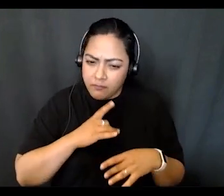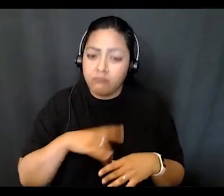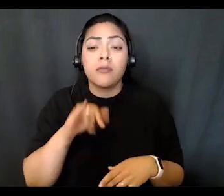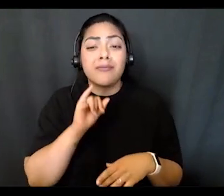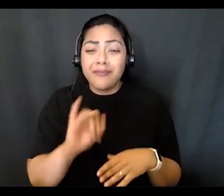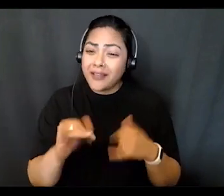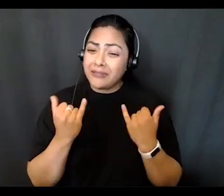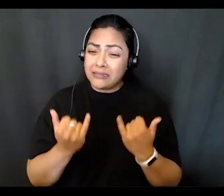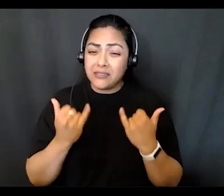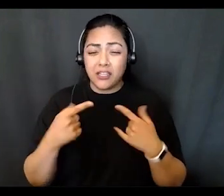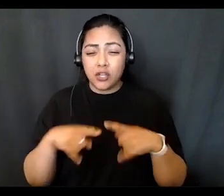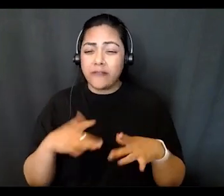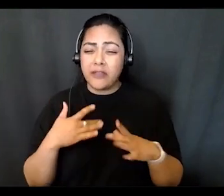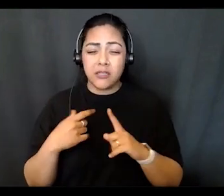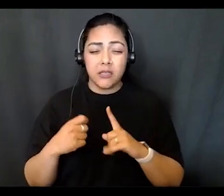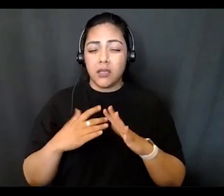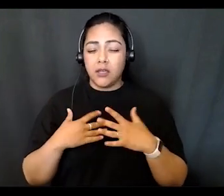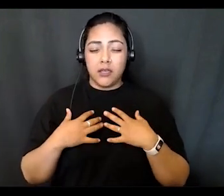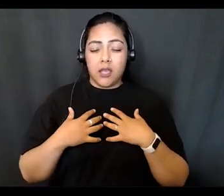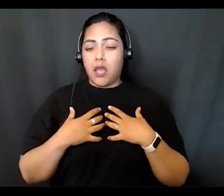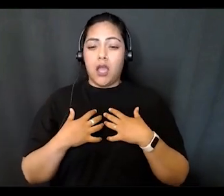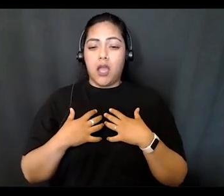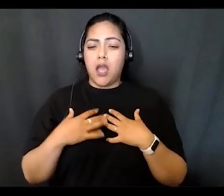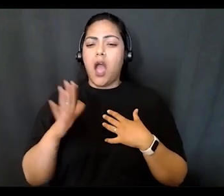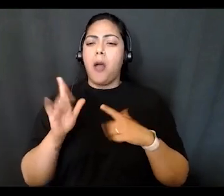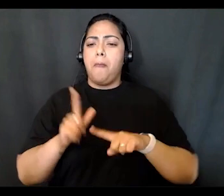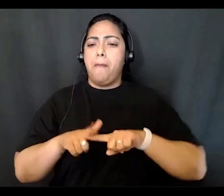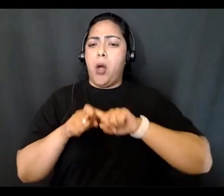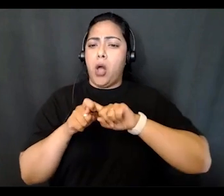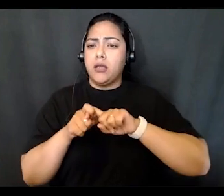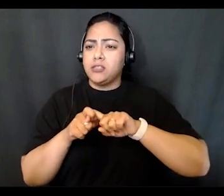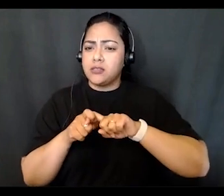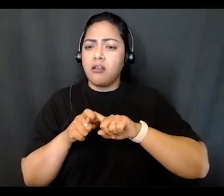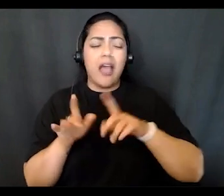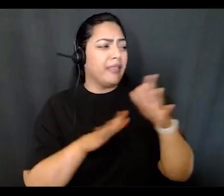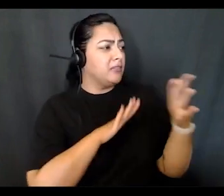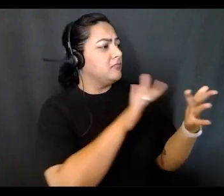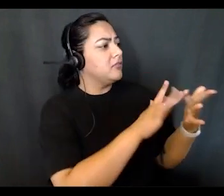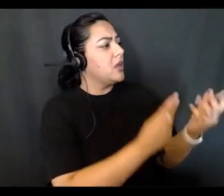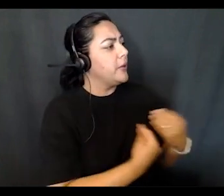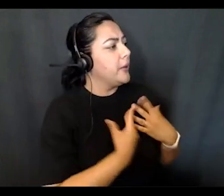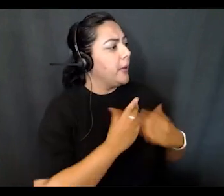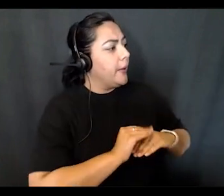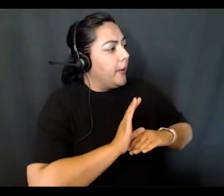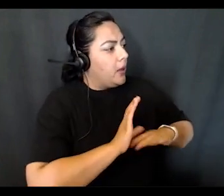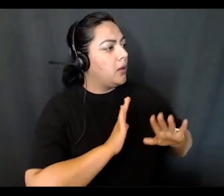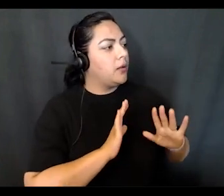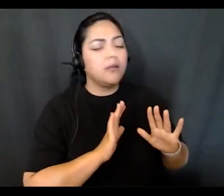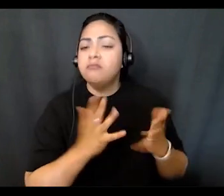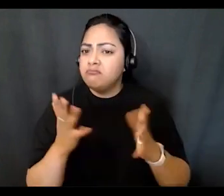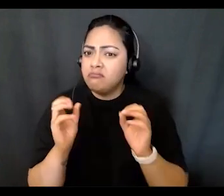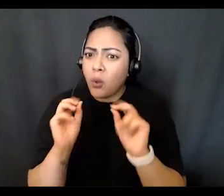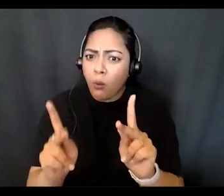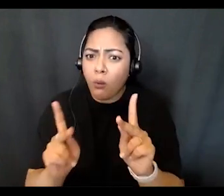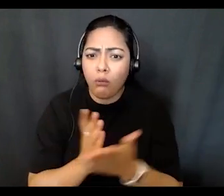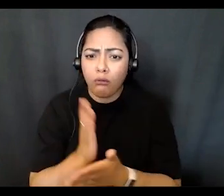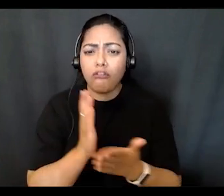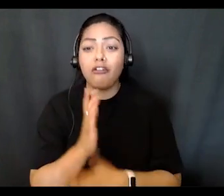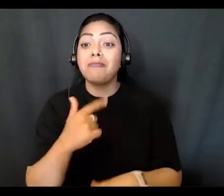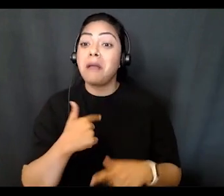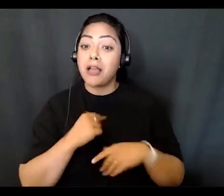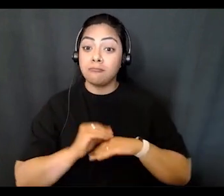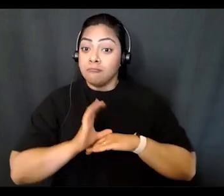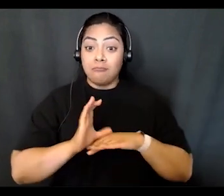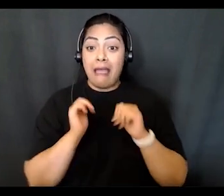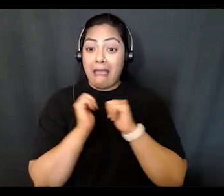to do so and perhaps connect with those who bring you joy. For example, I often find comfort in the presence of my partner and my